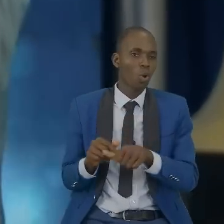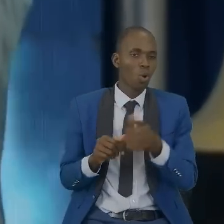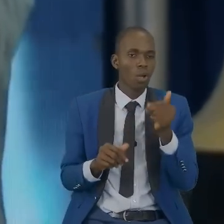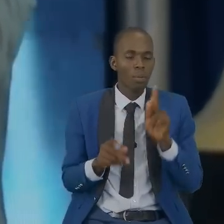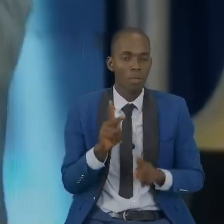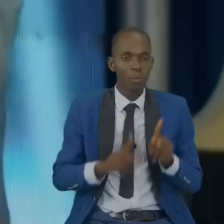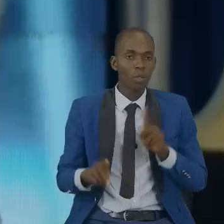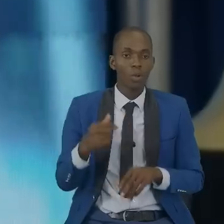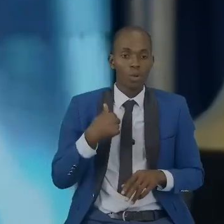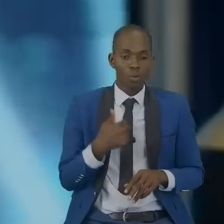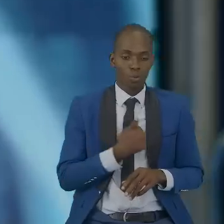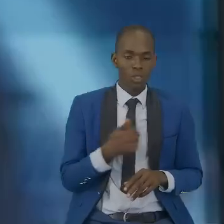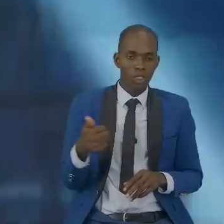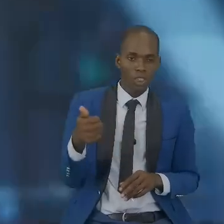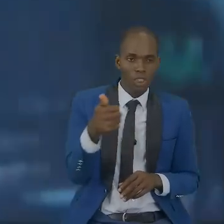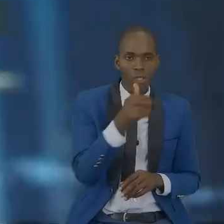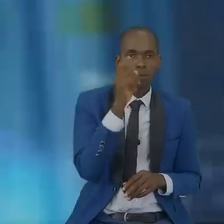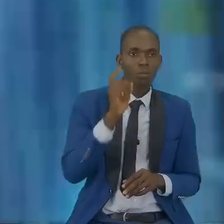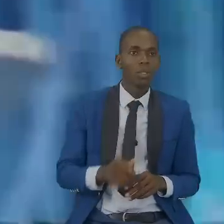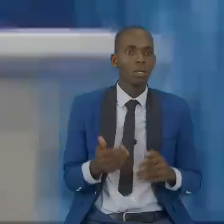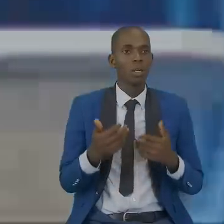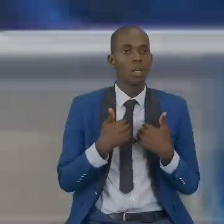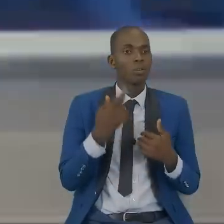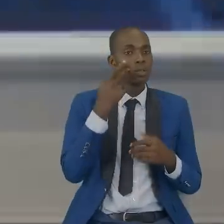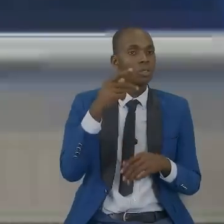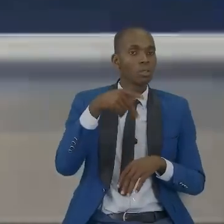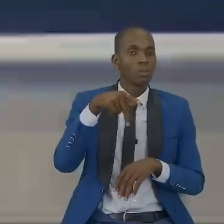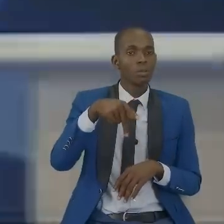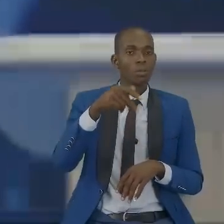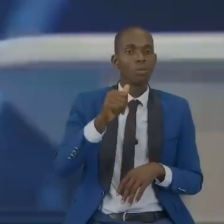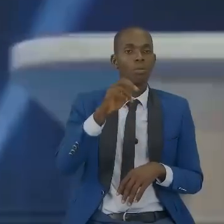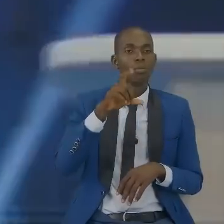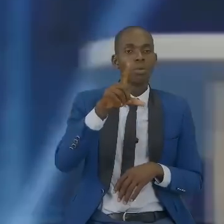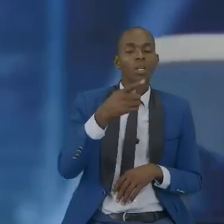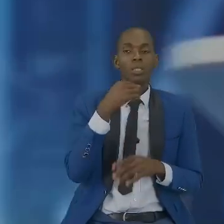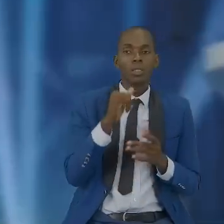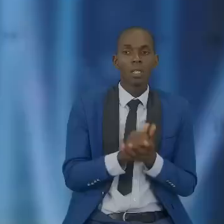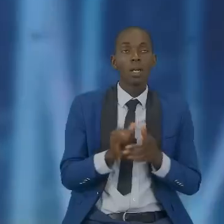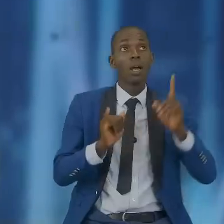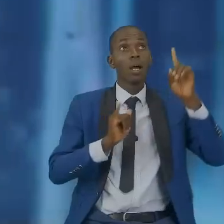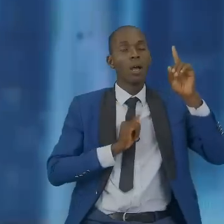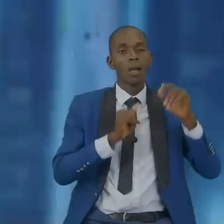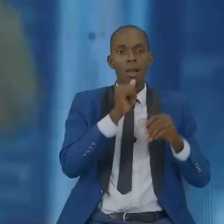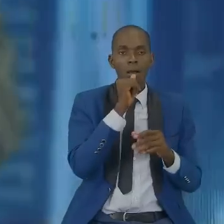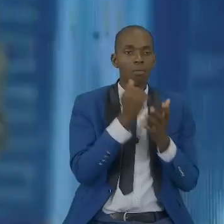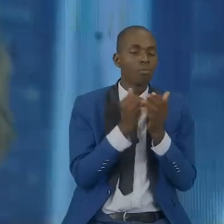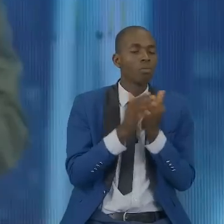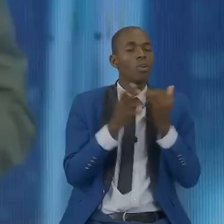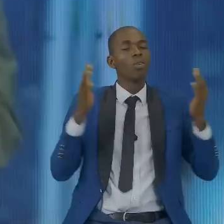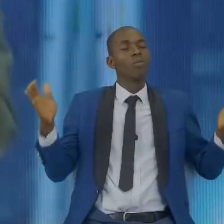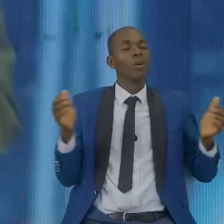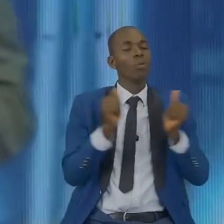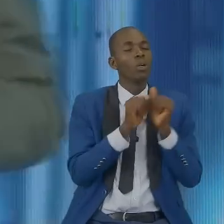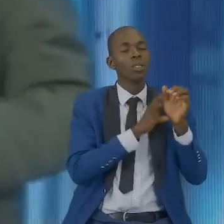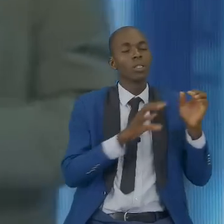we ourselves must have. Paul said, I am crucified with Christ. Nevertheless,